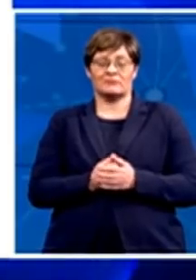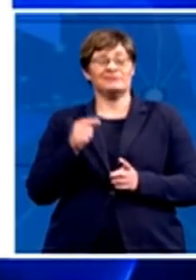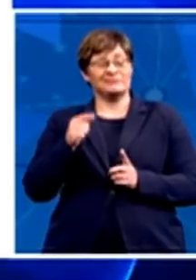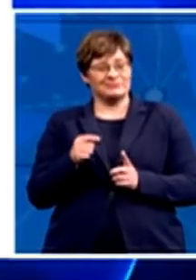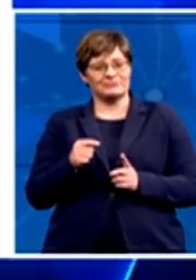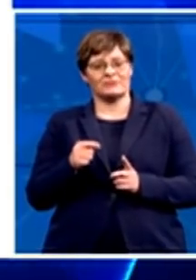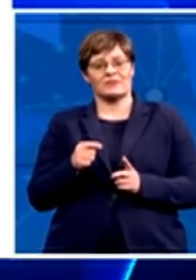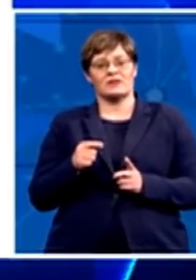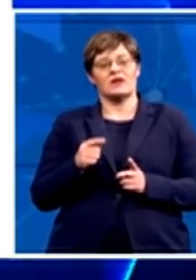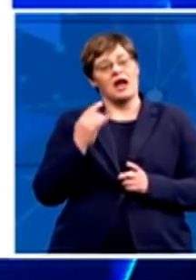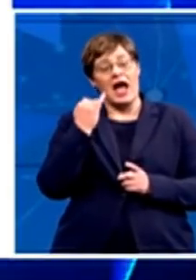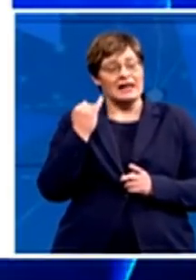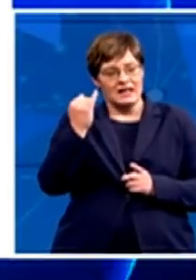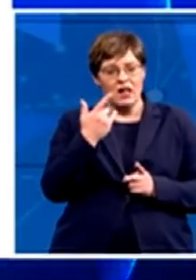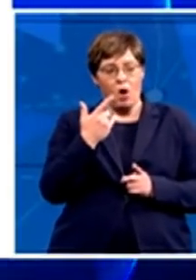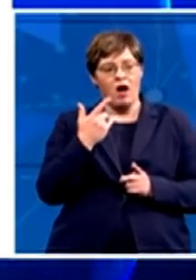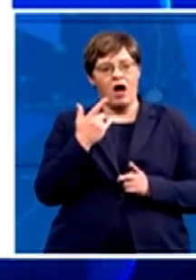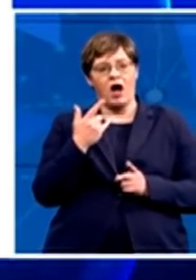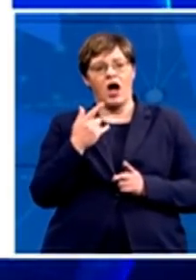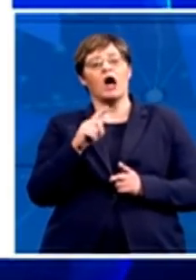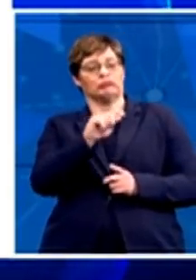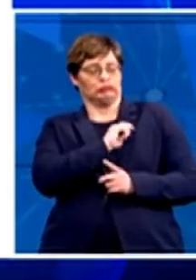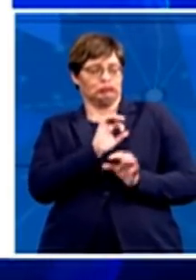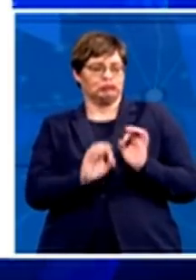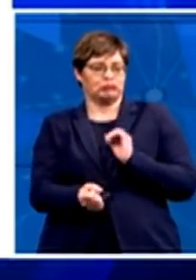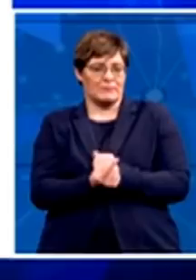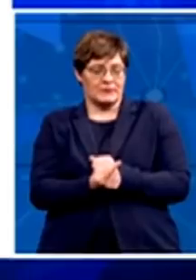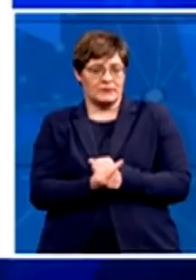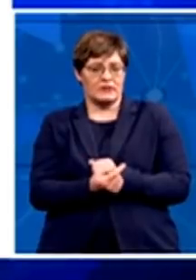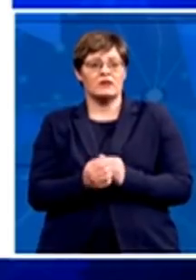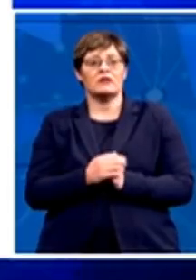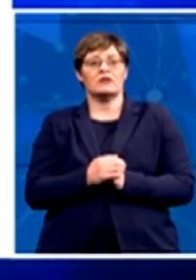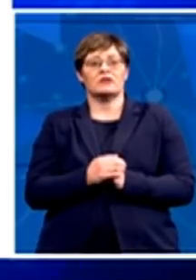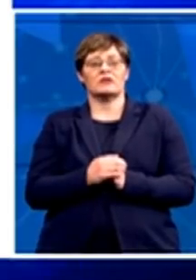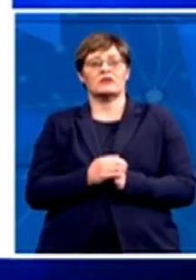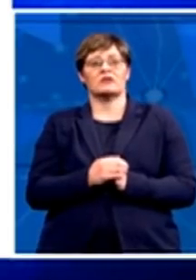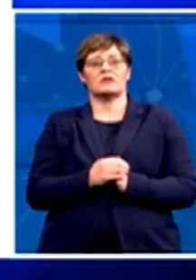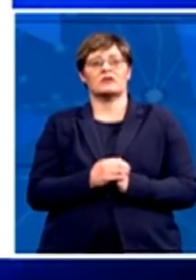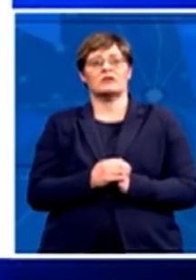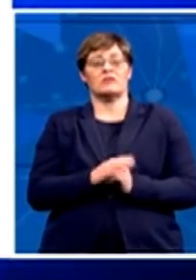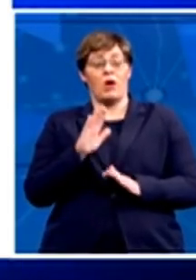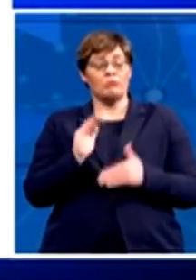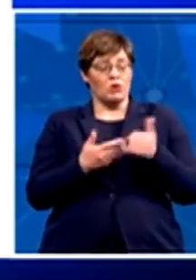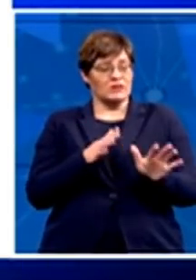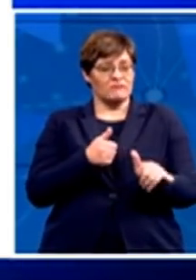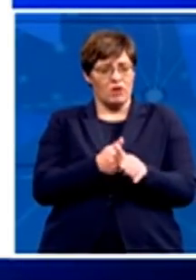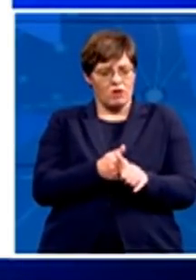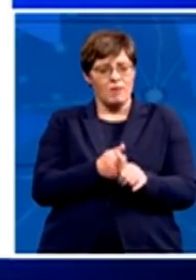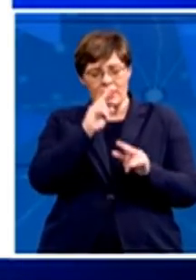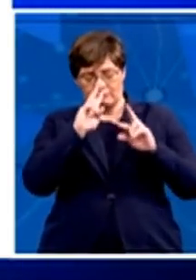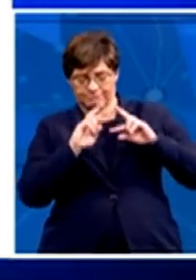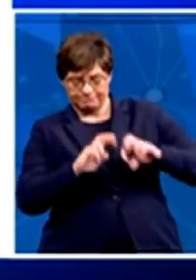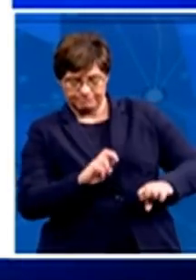rationality. But in short, the process that we are going to follow must be an inquisitorial process rather than an